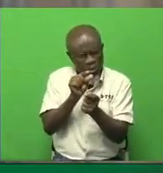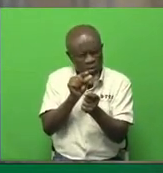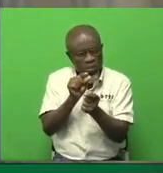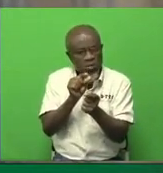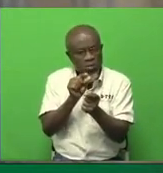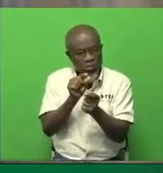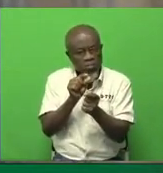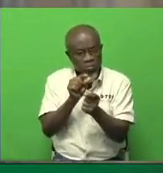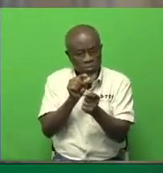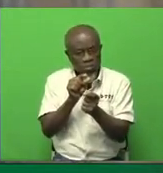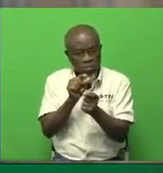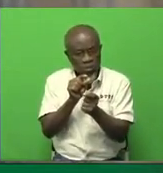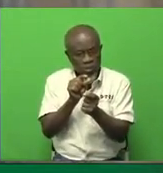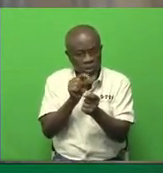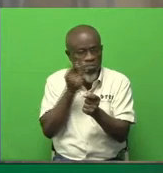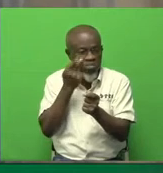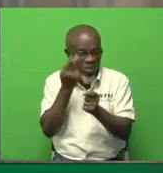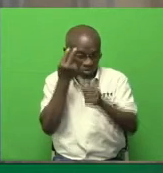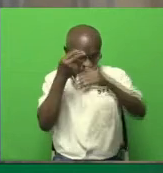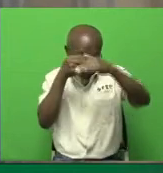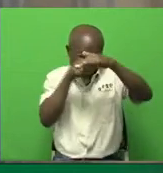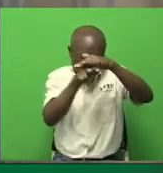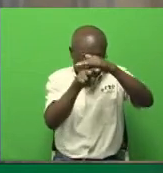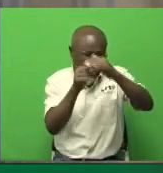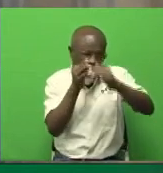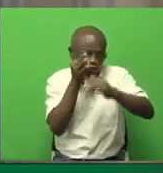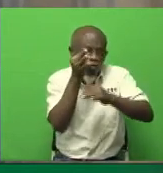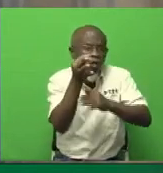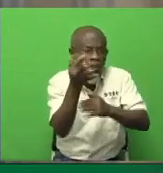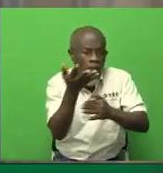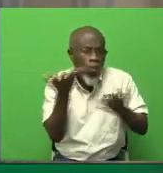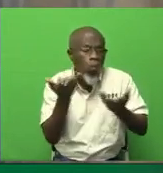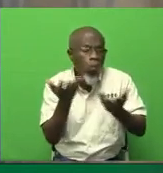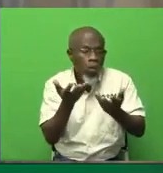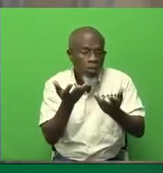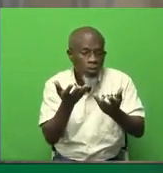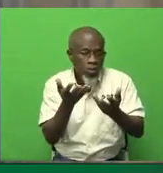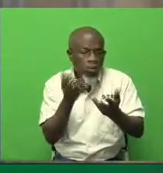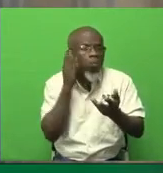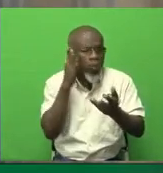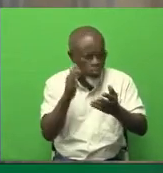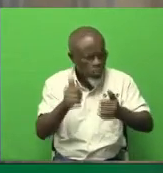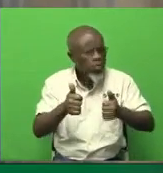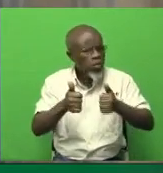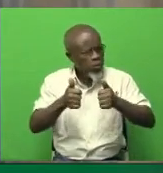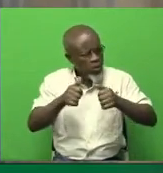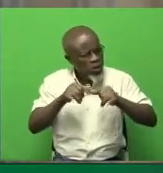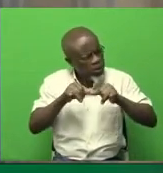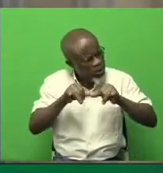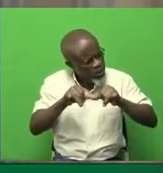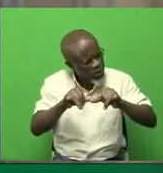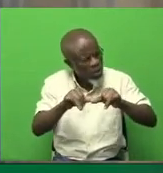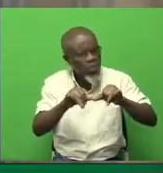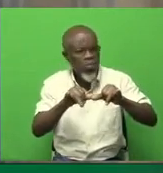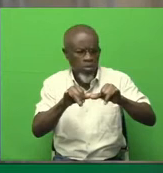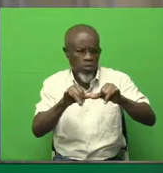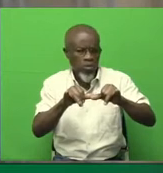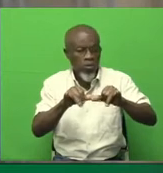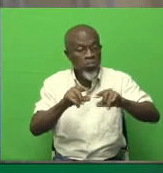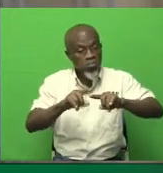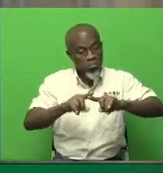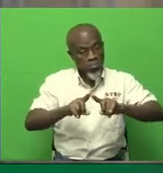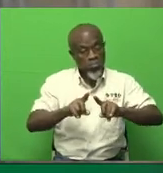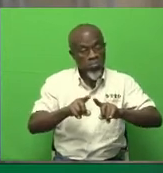I made the point again Outlook not rating to stable based on expectations of structural developments